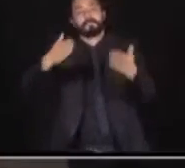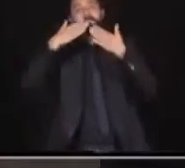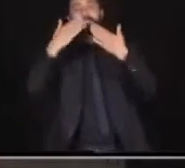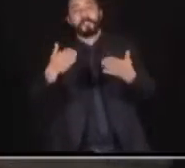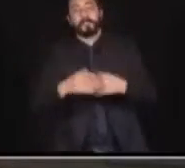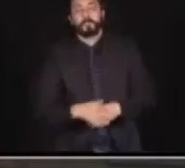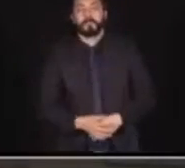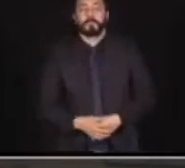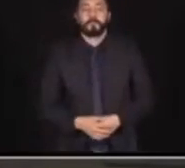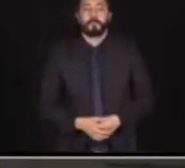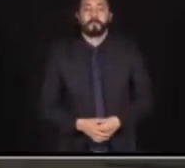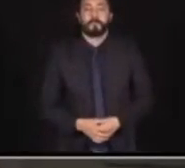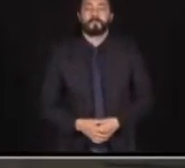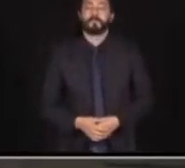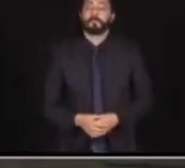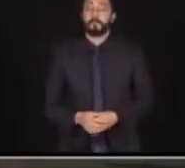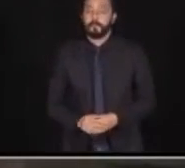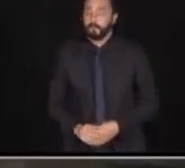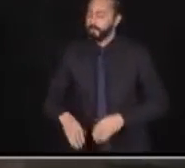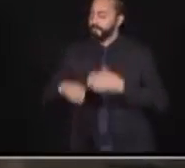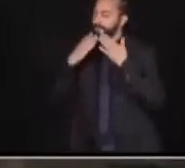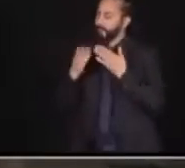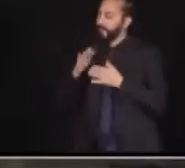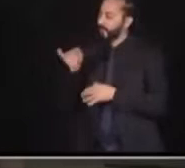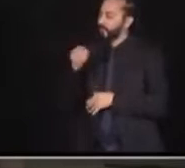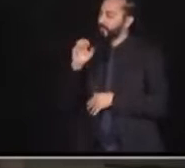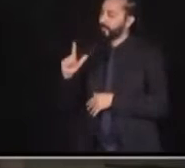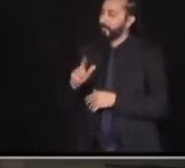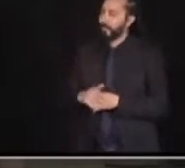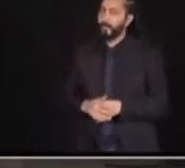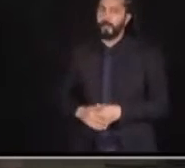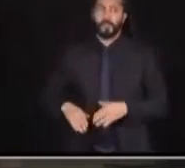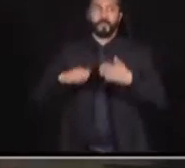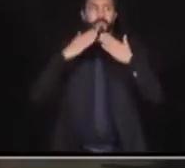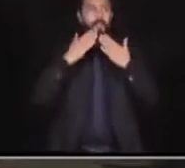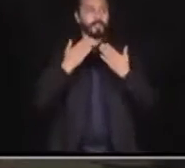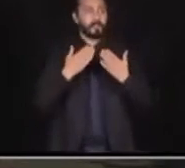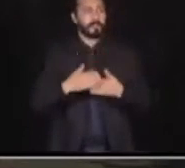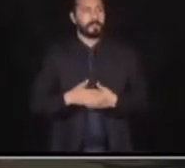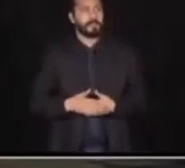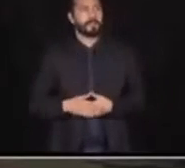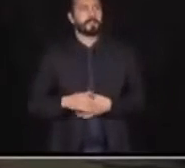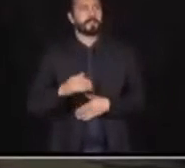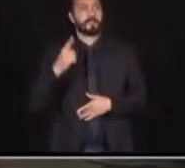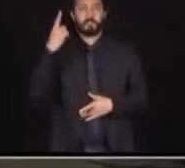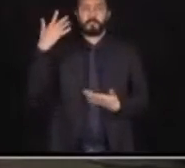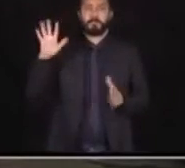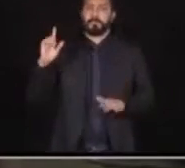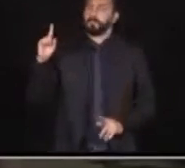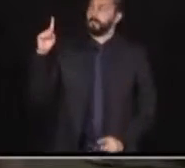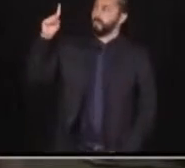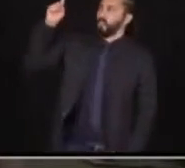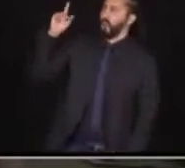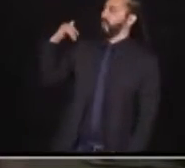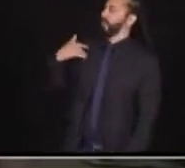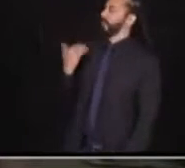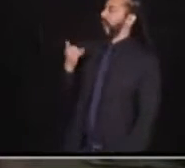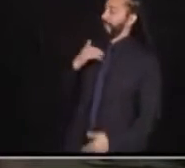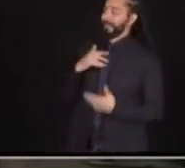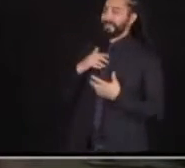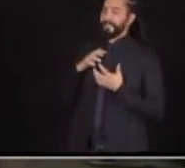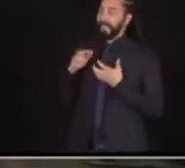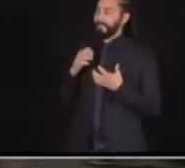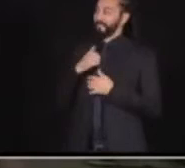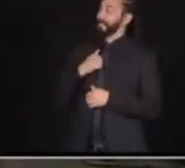Well, thanks, Jamal. I've never had anyone lean over, but that's good. That's good. I couldn't stop laughing behind me. But anyways,